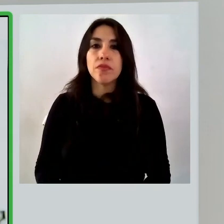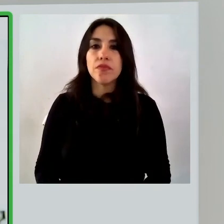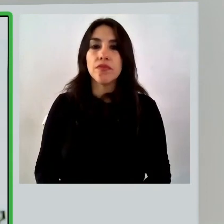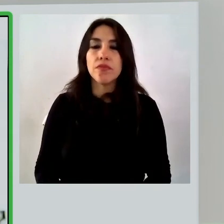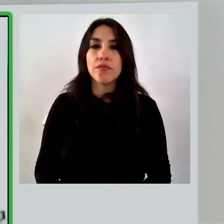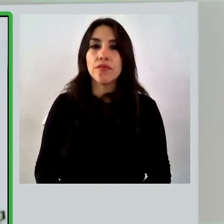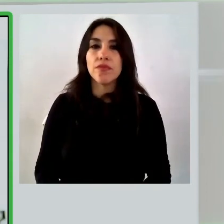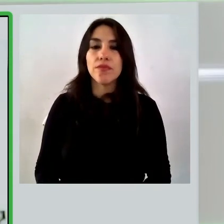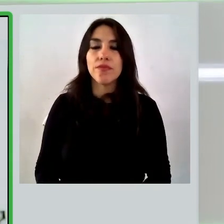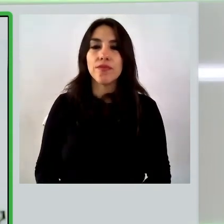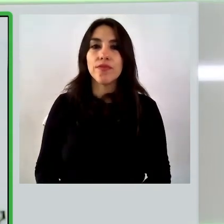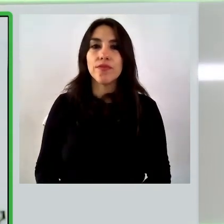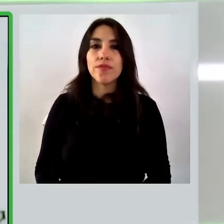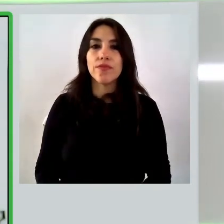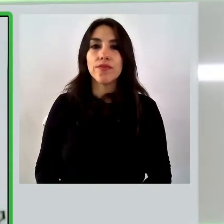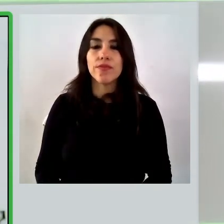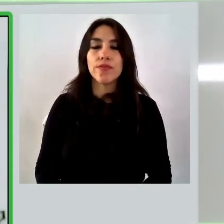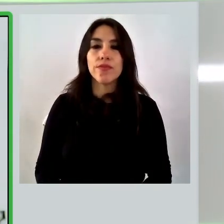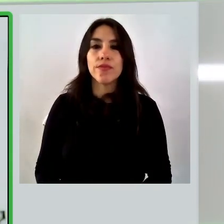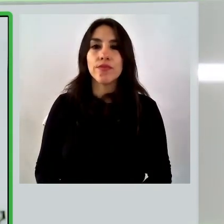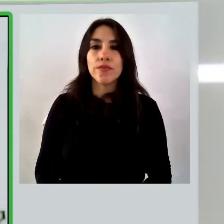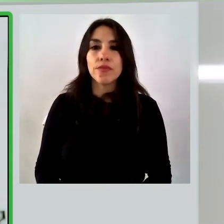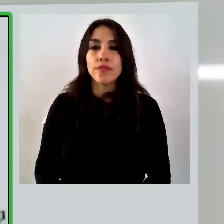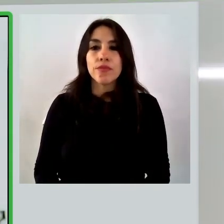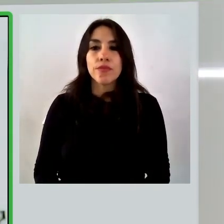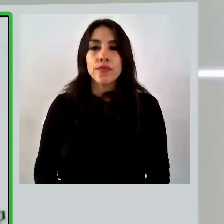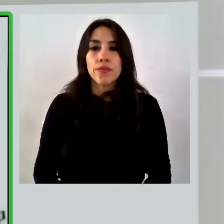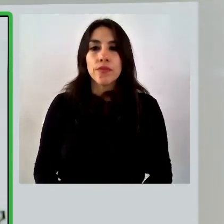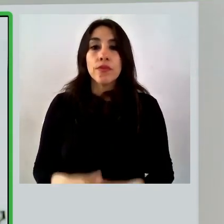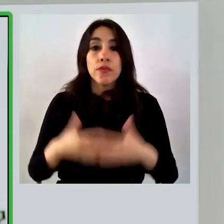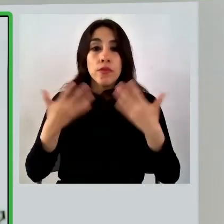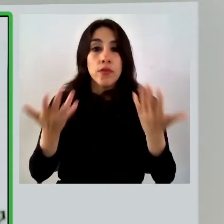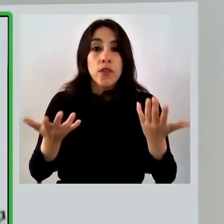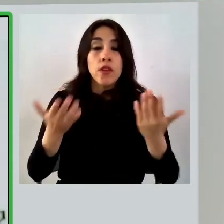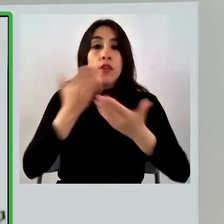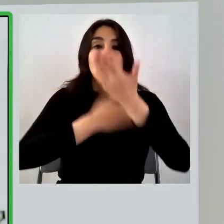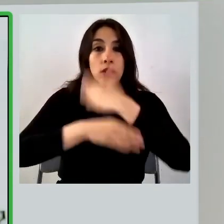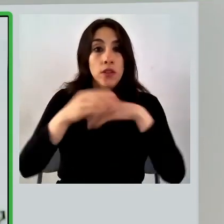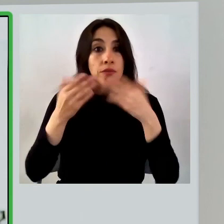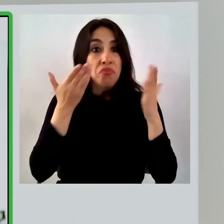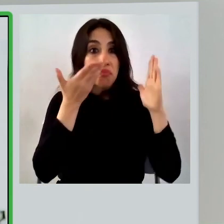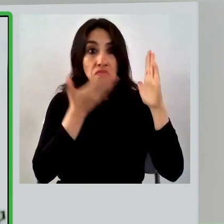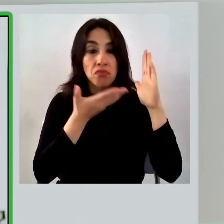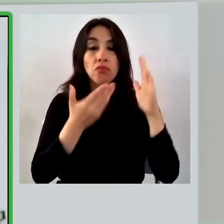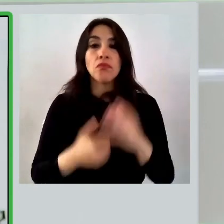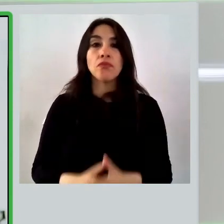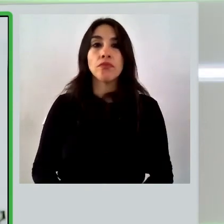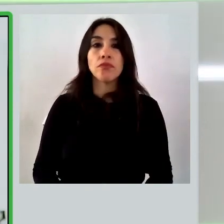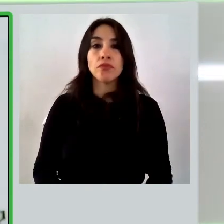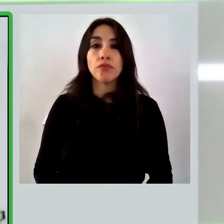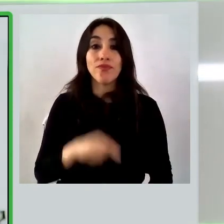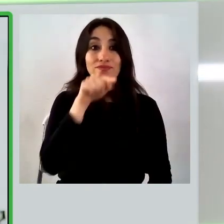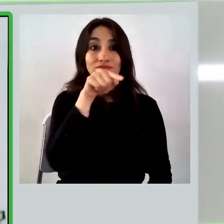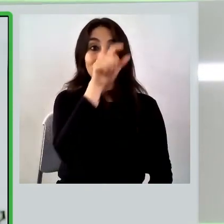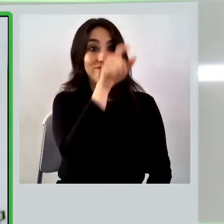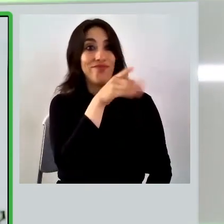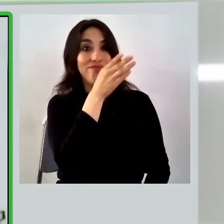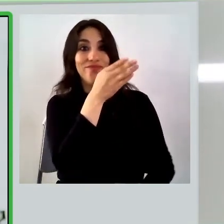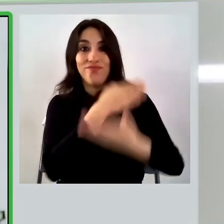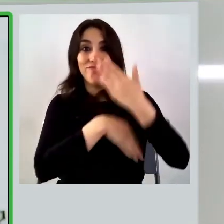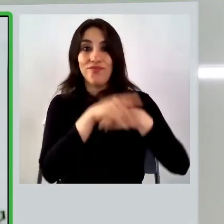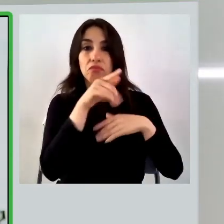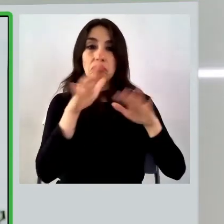me. Means that any of us could acquire a disability at any time. This is not a matter of